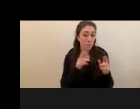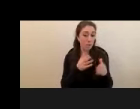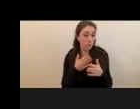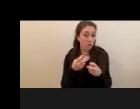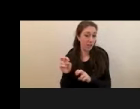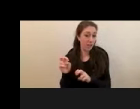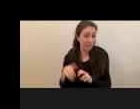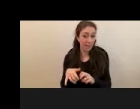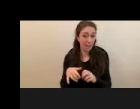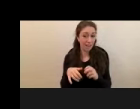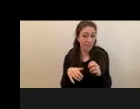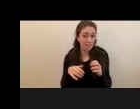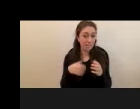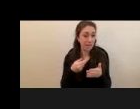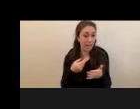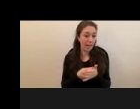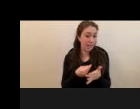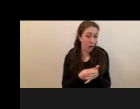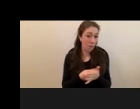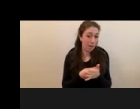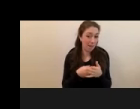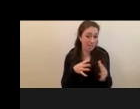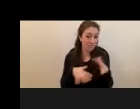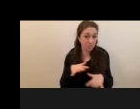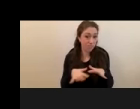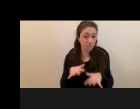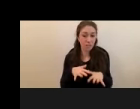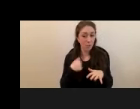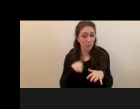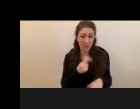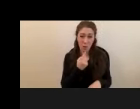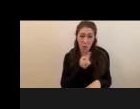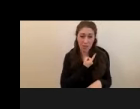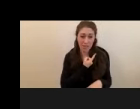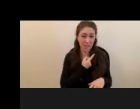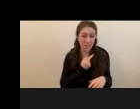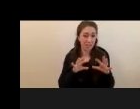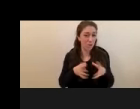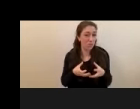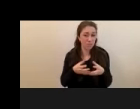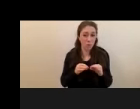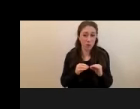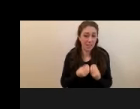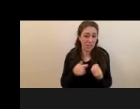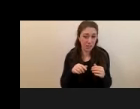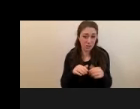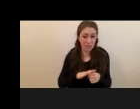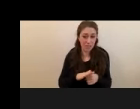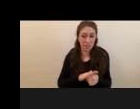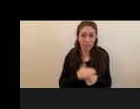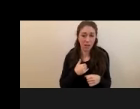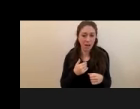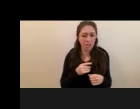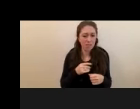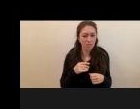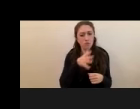the economic landscape of our region. We're like the only cooperative in this region. There are a lot of rural